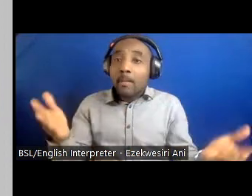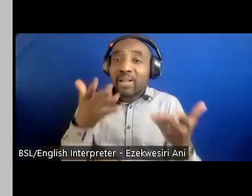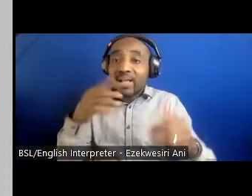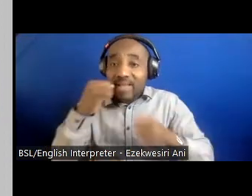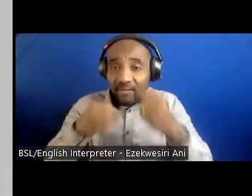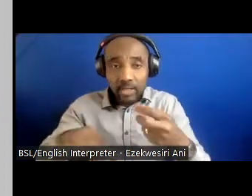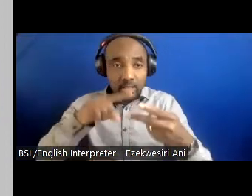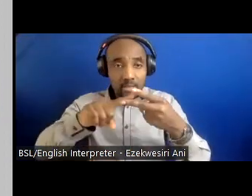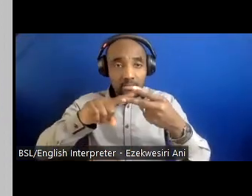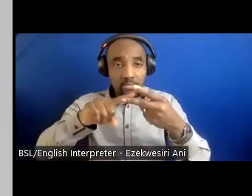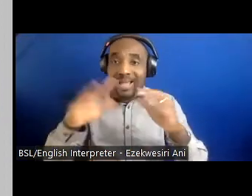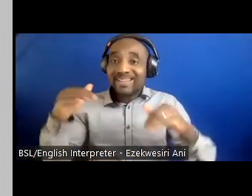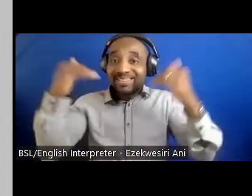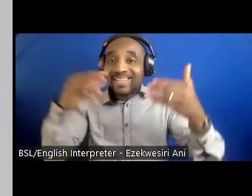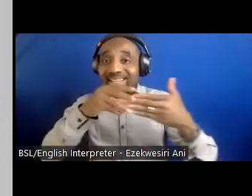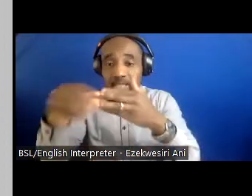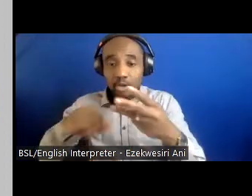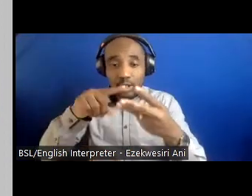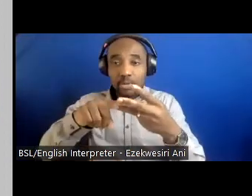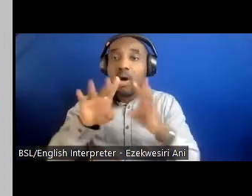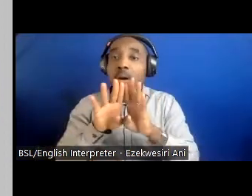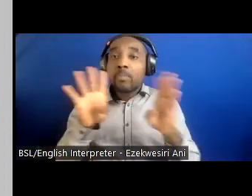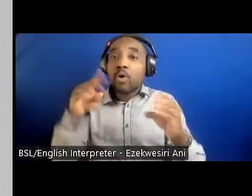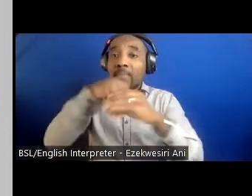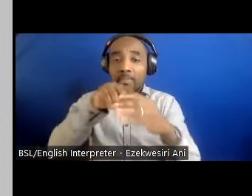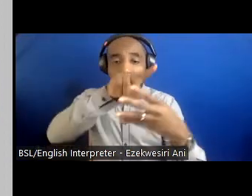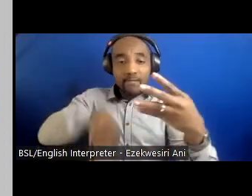senior leadership, and board membership.